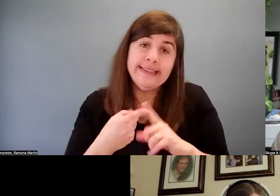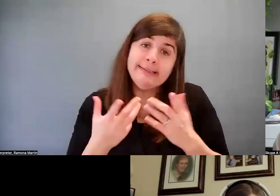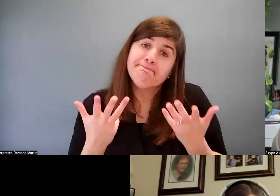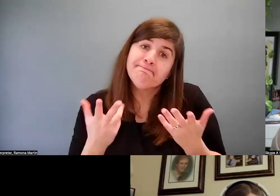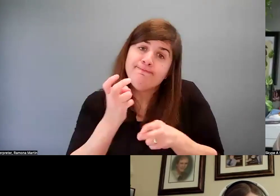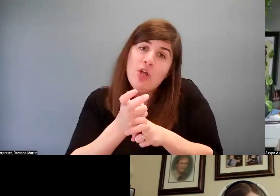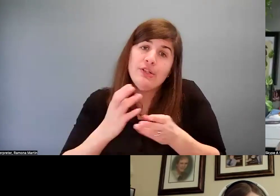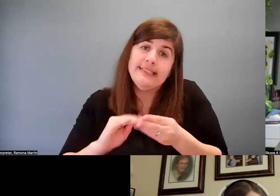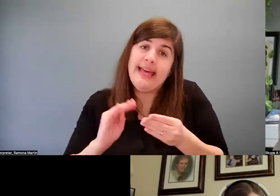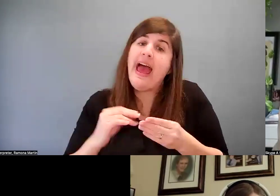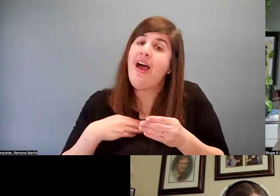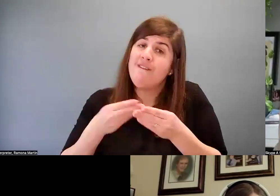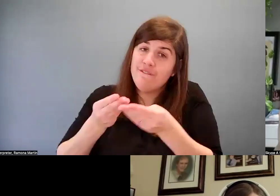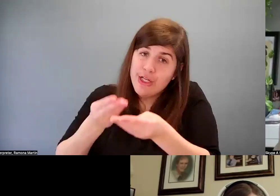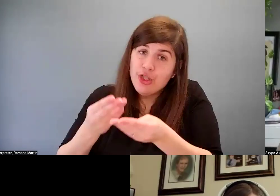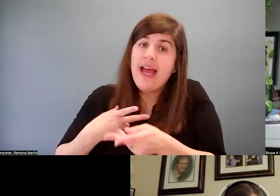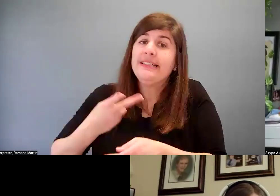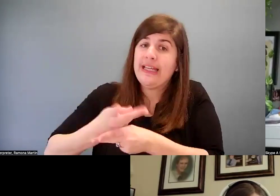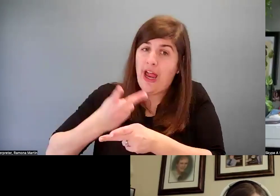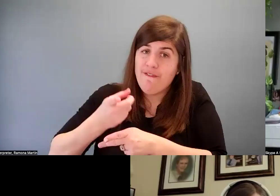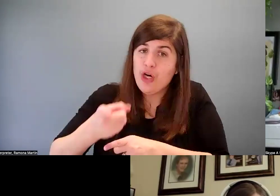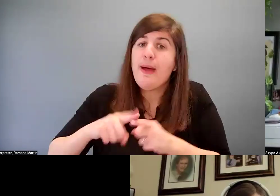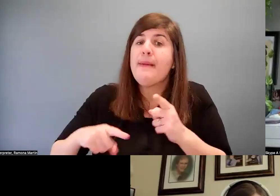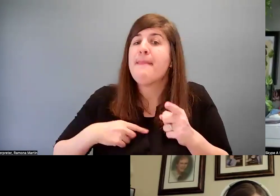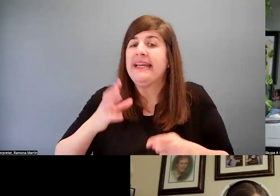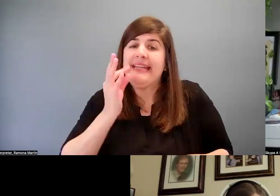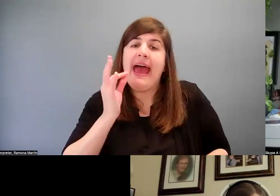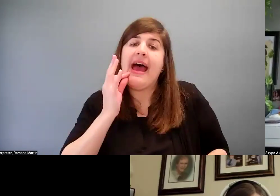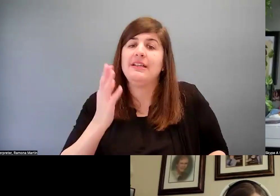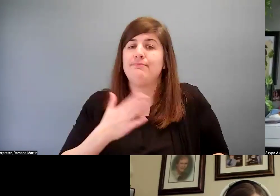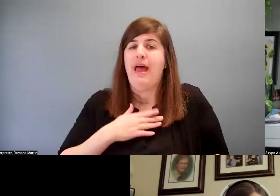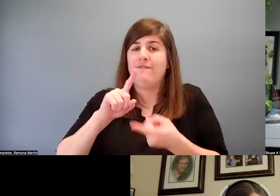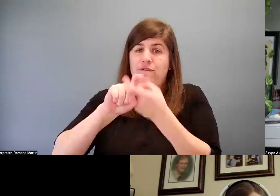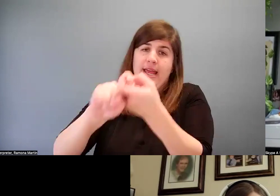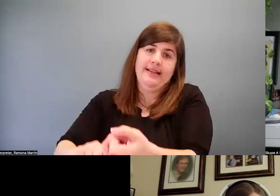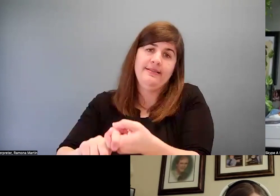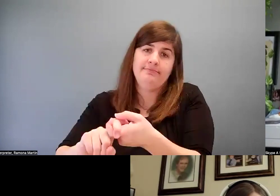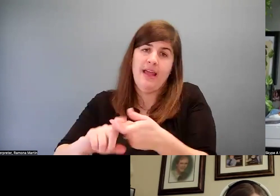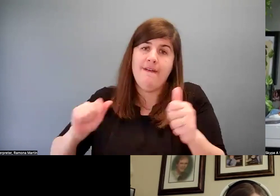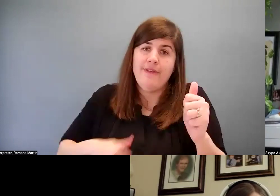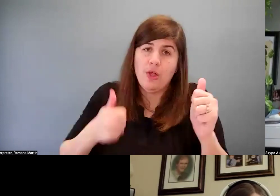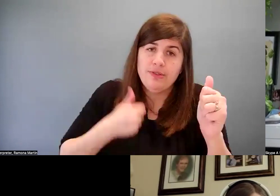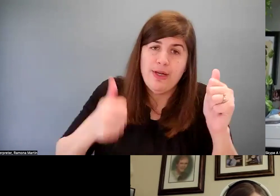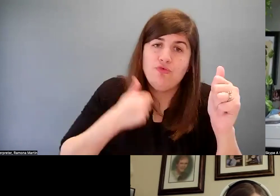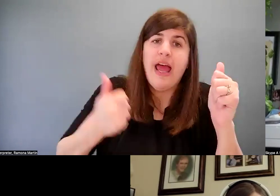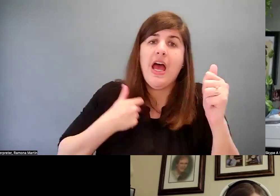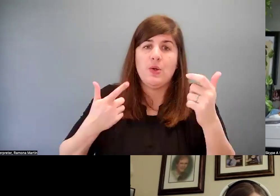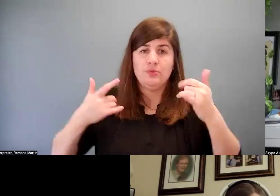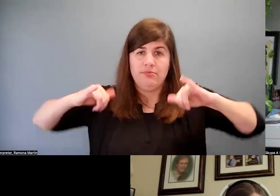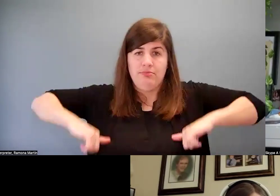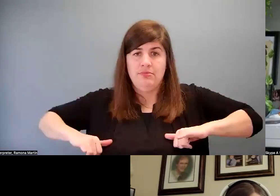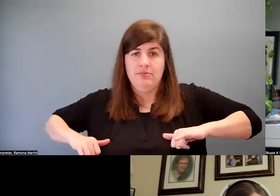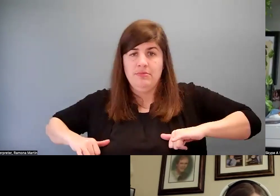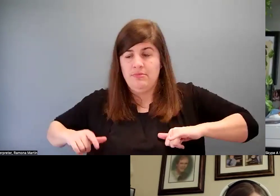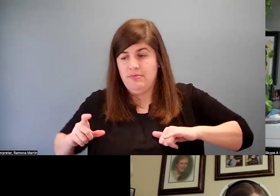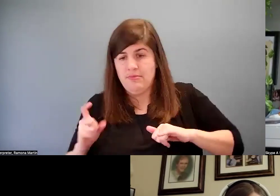feed her, I take care of her. But like my cat Otis is my friend. She follows me around, she talks to me all day. Whereas